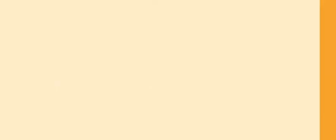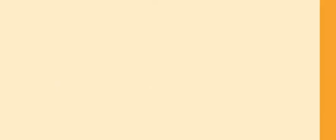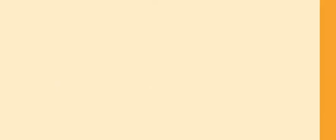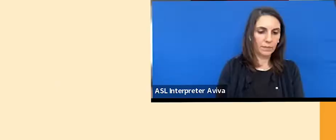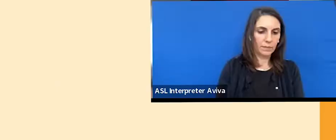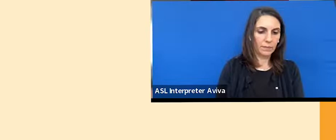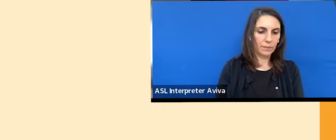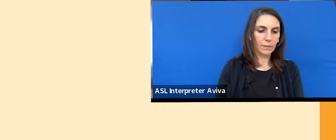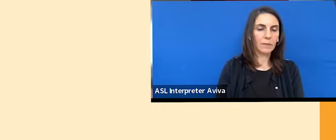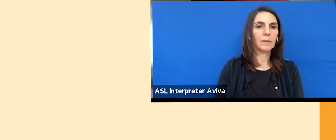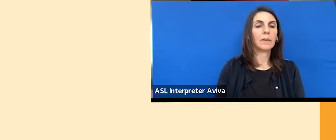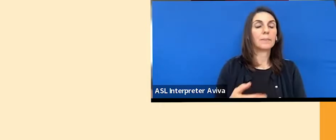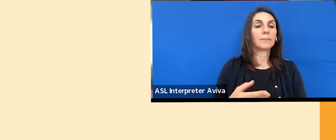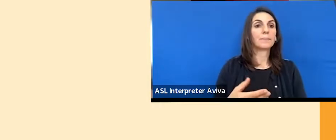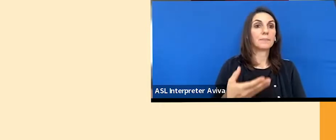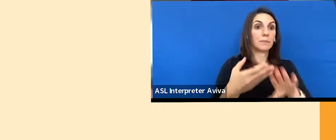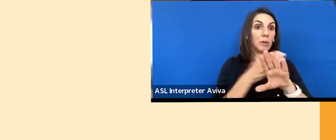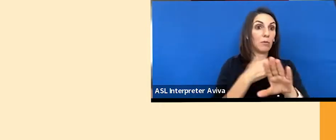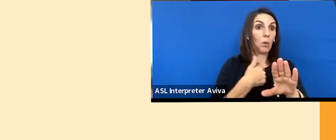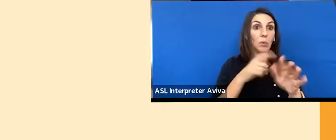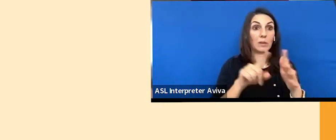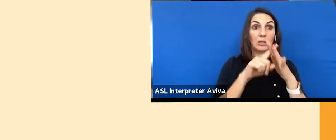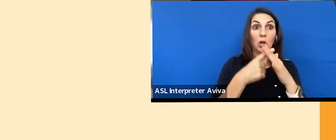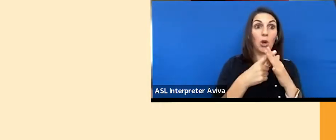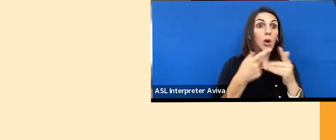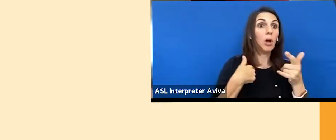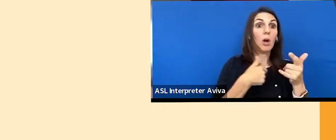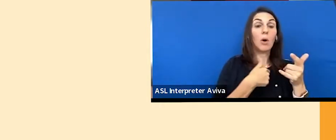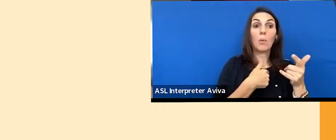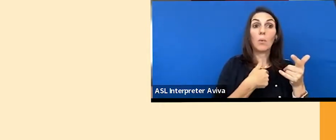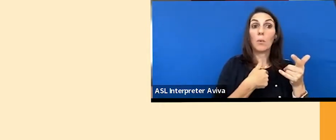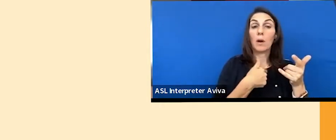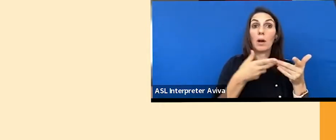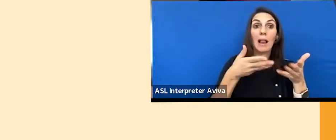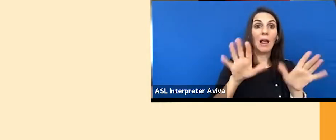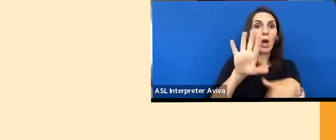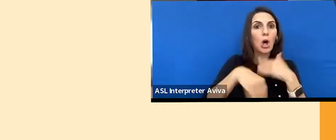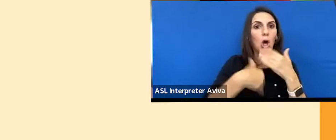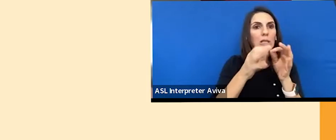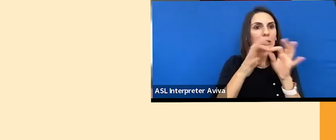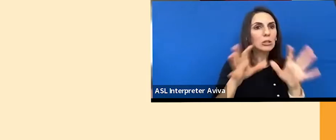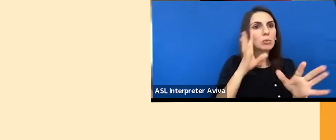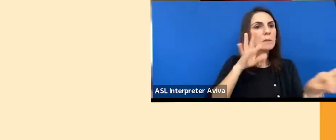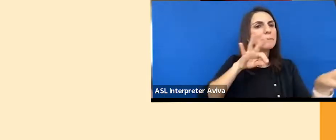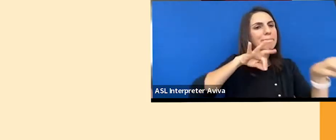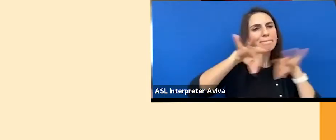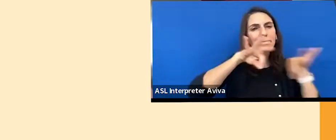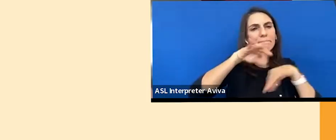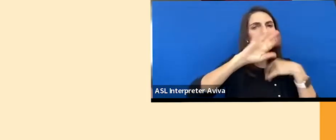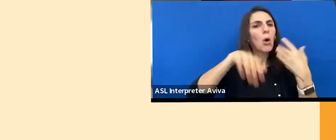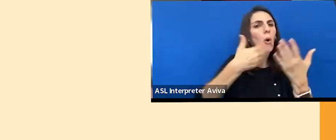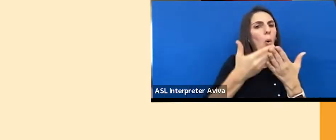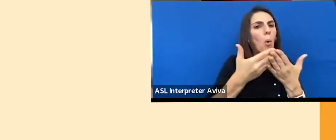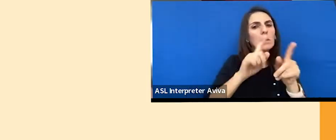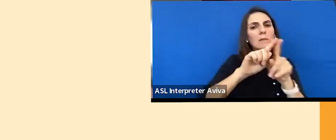Before we start, we're going to let all of the interpreters explain all the forms of accessibility, and then we will